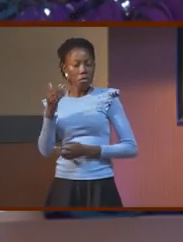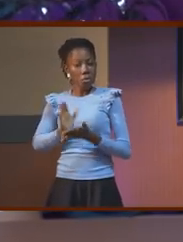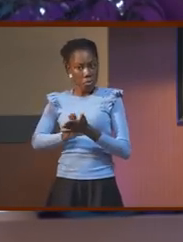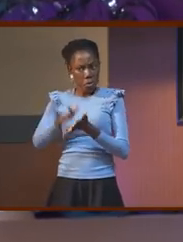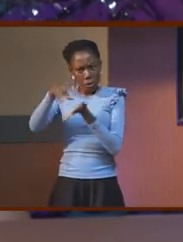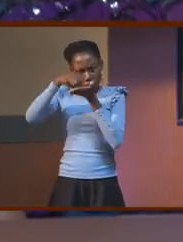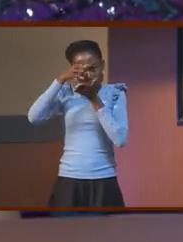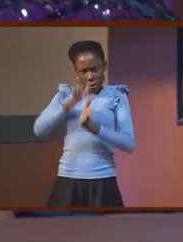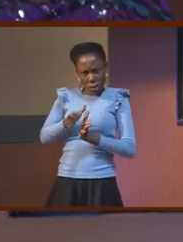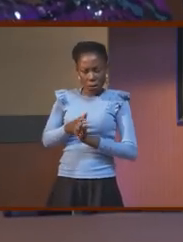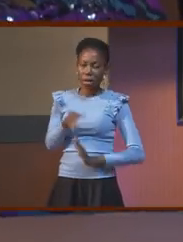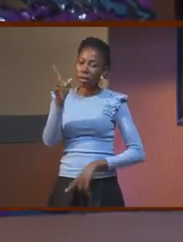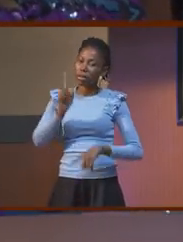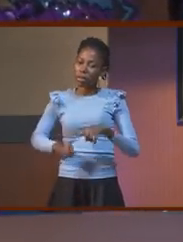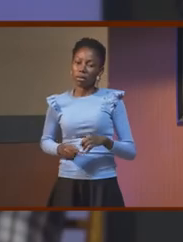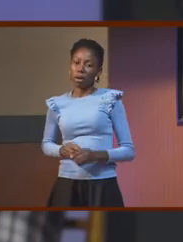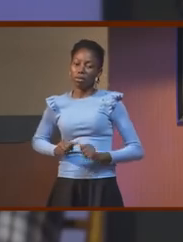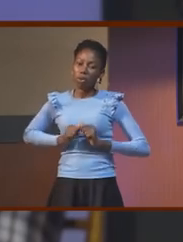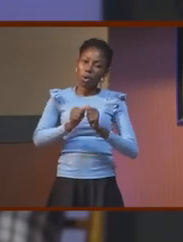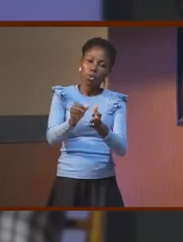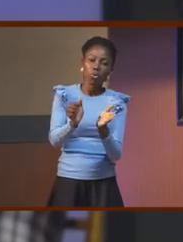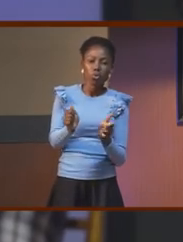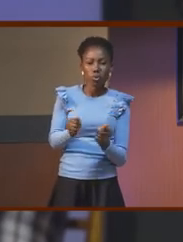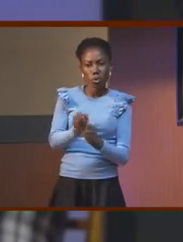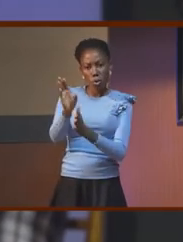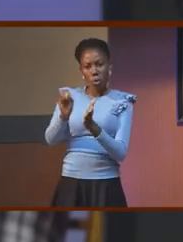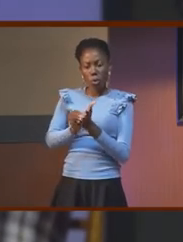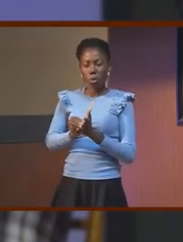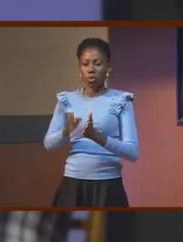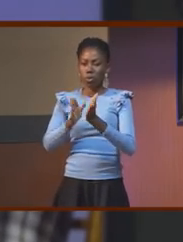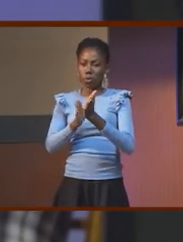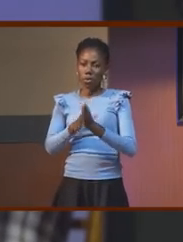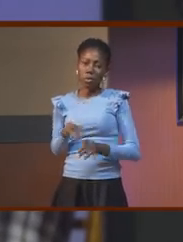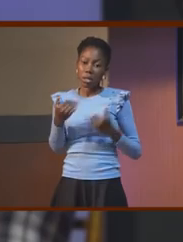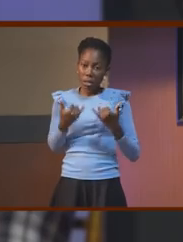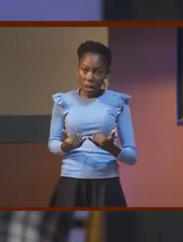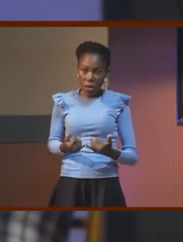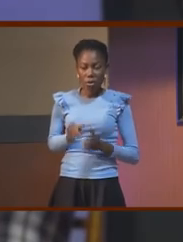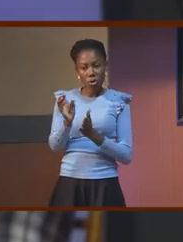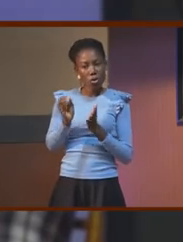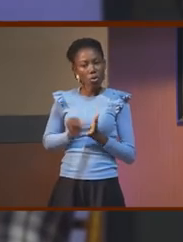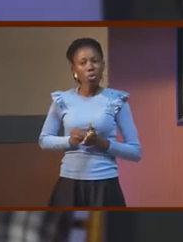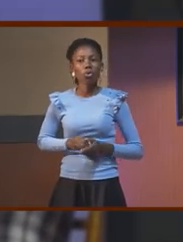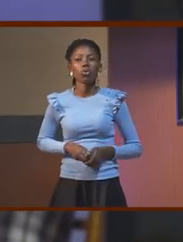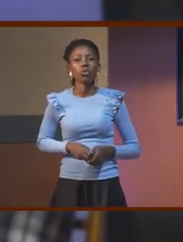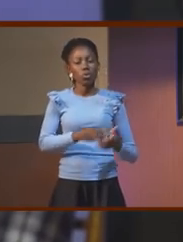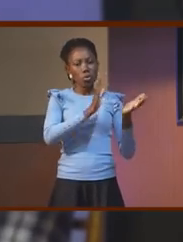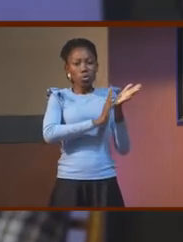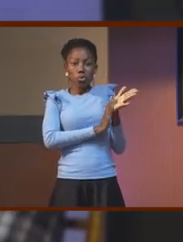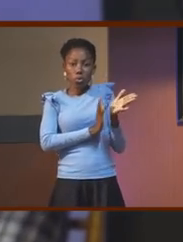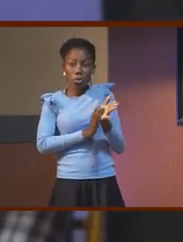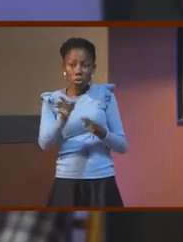school, and I could not further anything. And even right now, the children, we just put a tarpaulin in